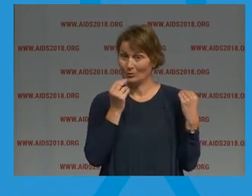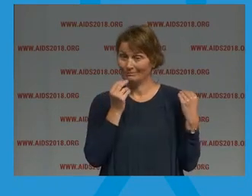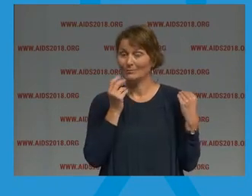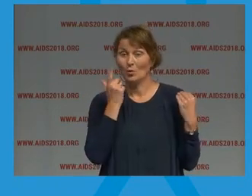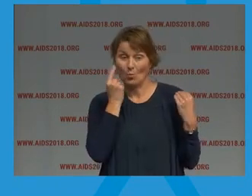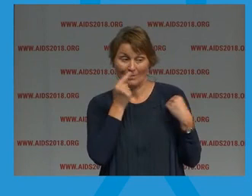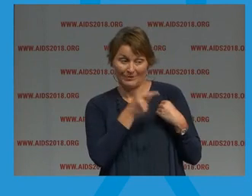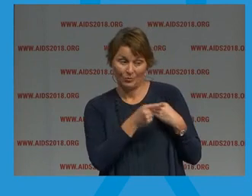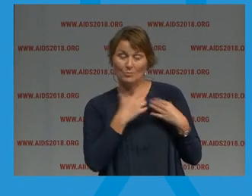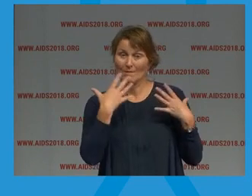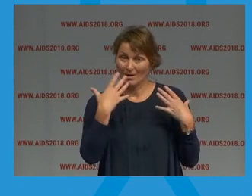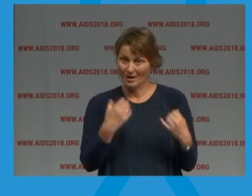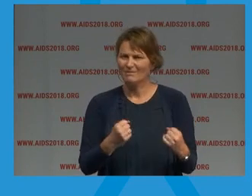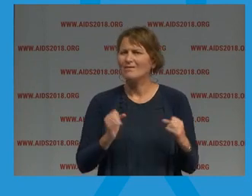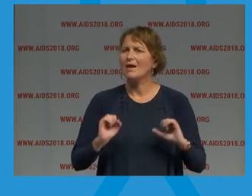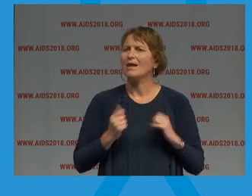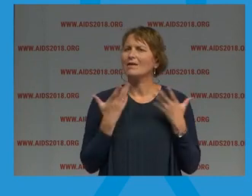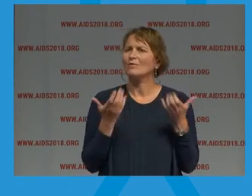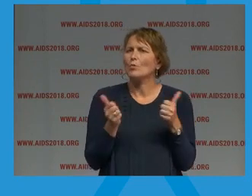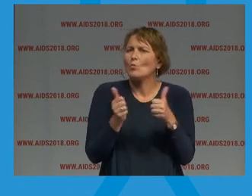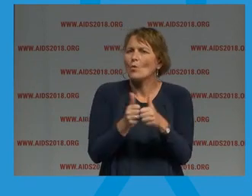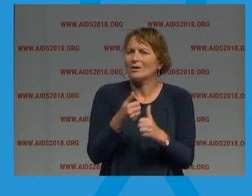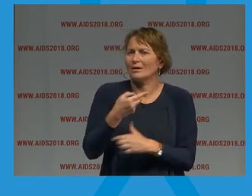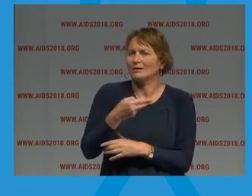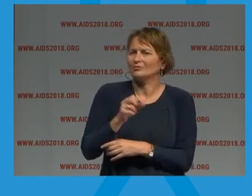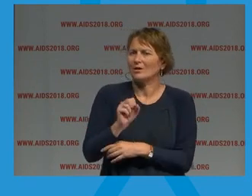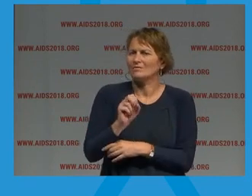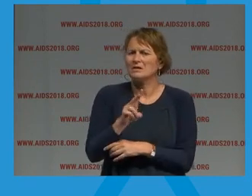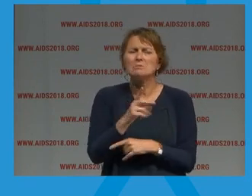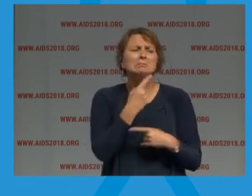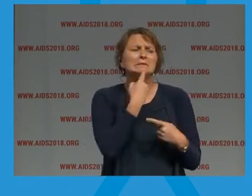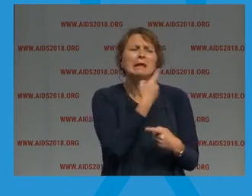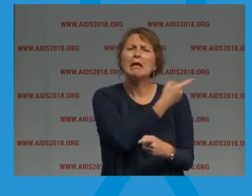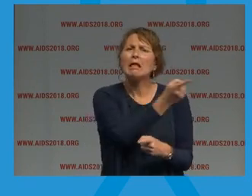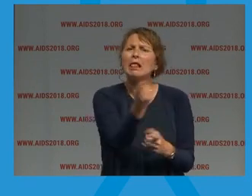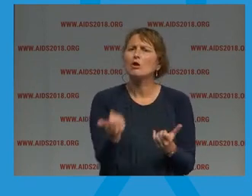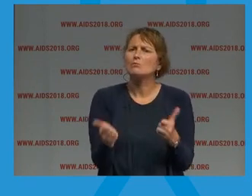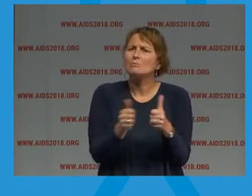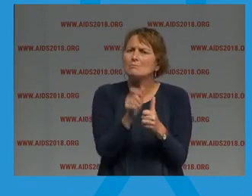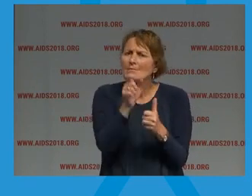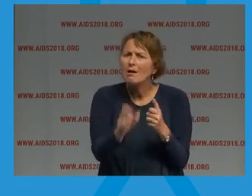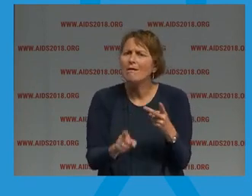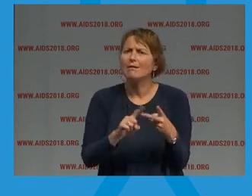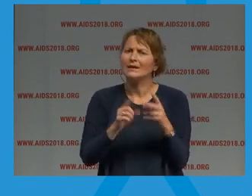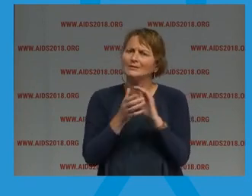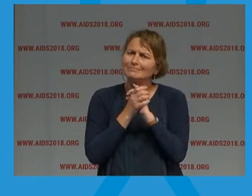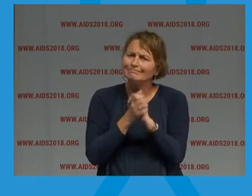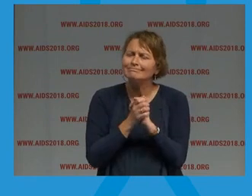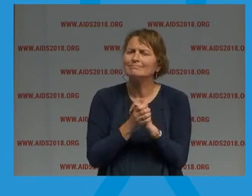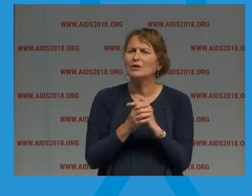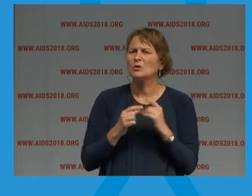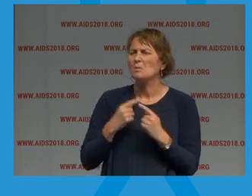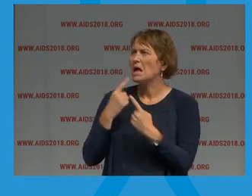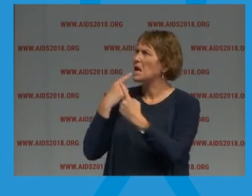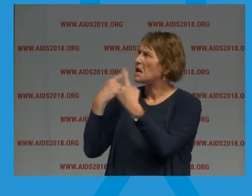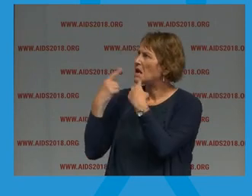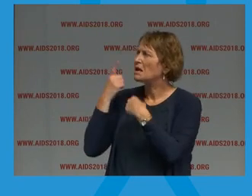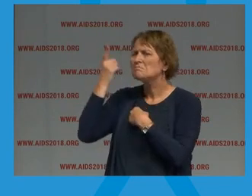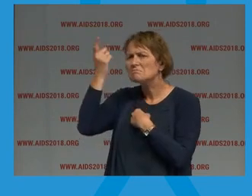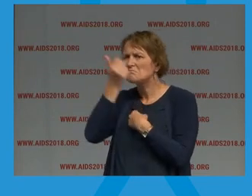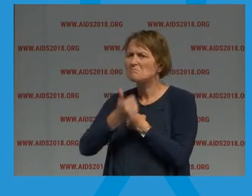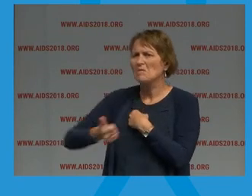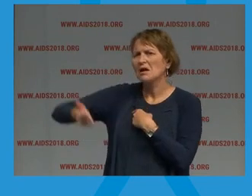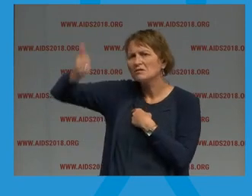HIV, what would you tell your colleagues and your comrades about addressing and challenging patriarchy and gender-based